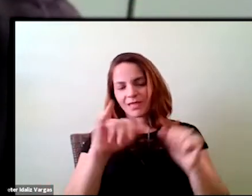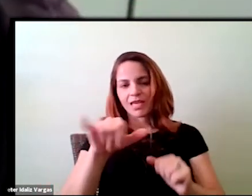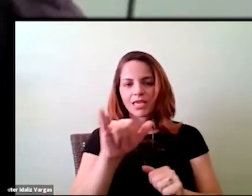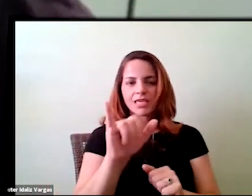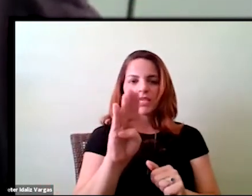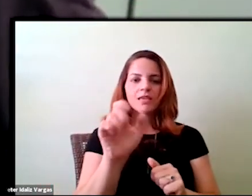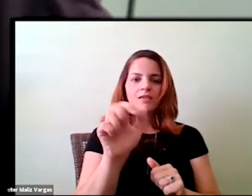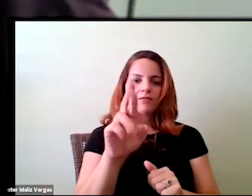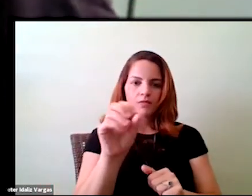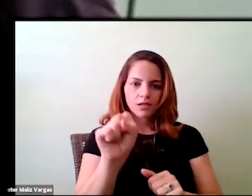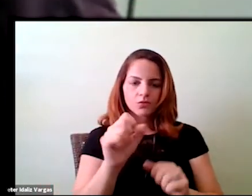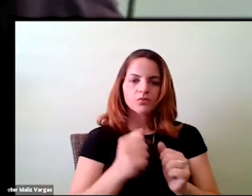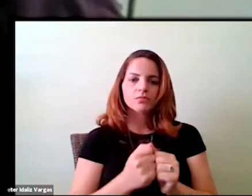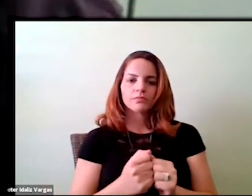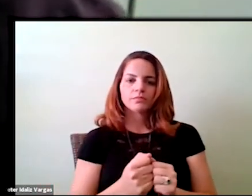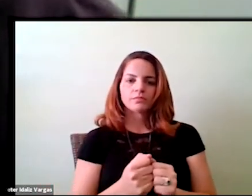Puerto Rican folklore,